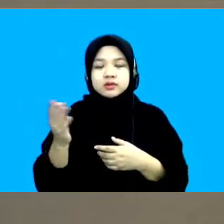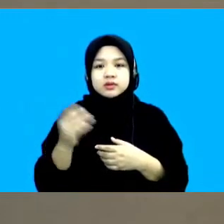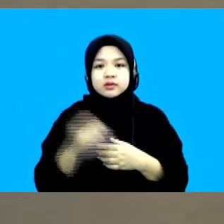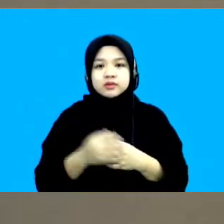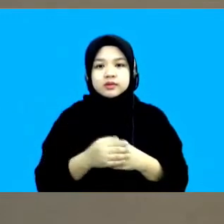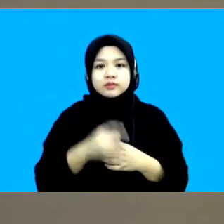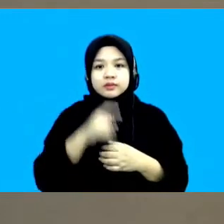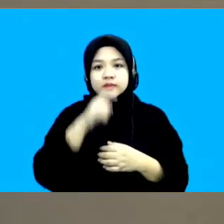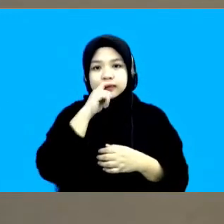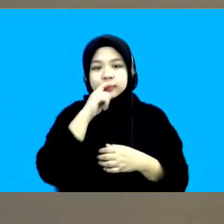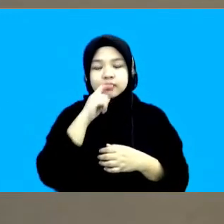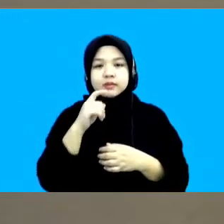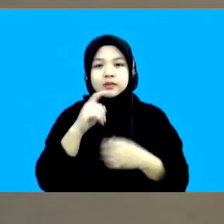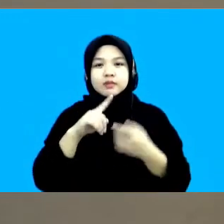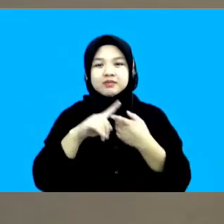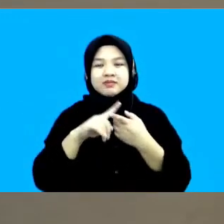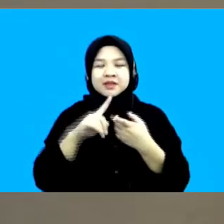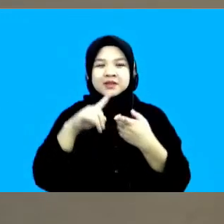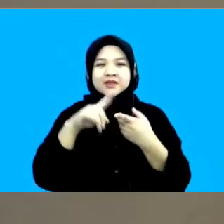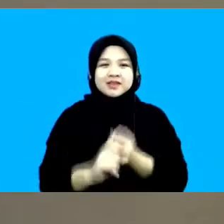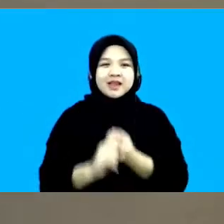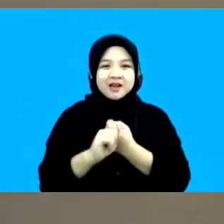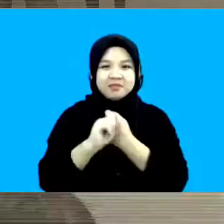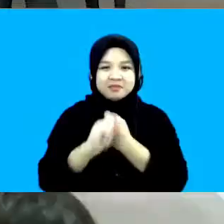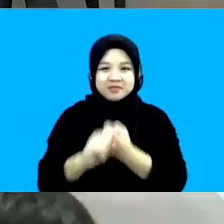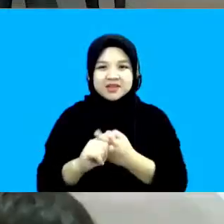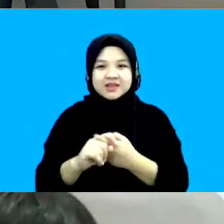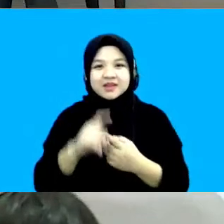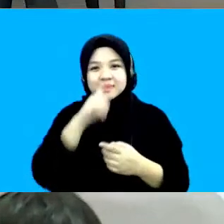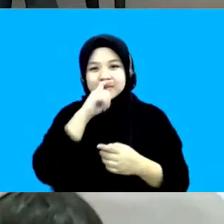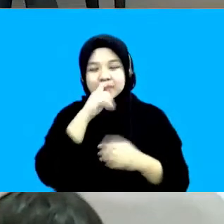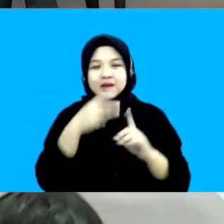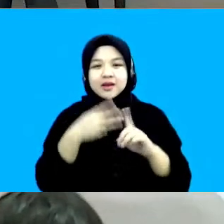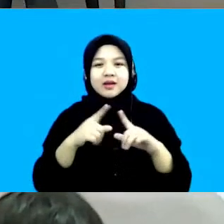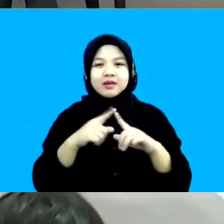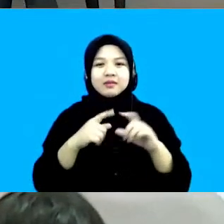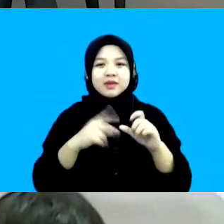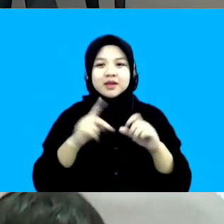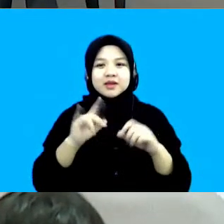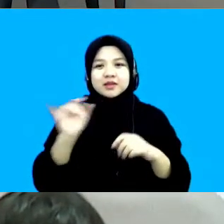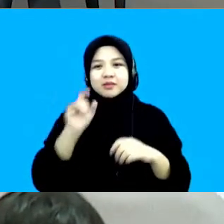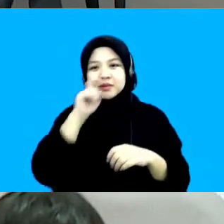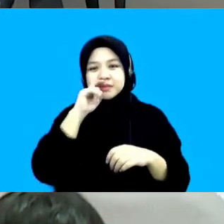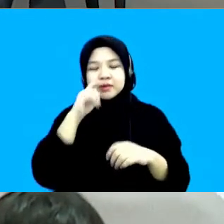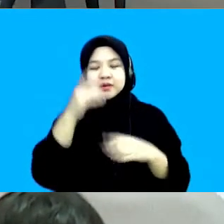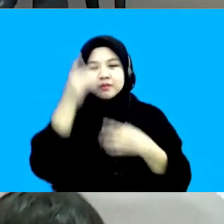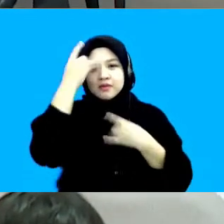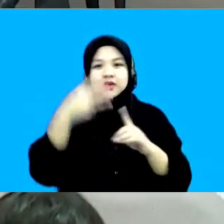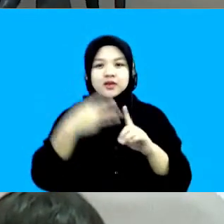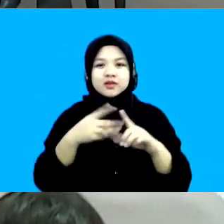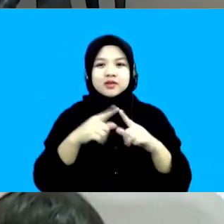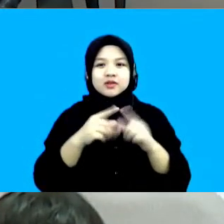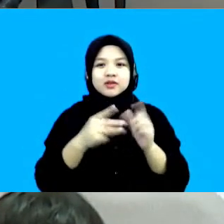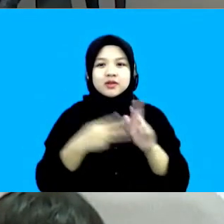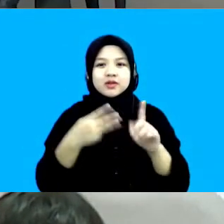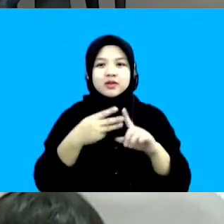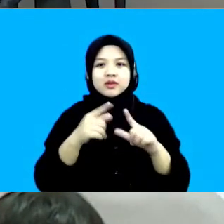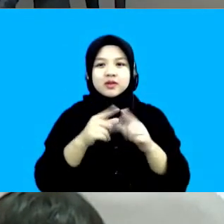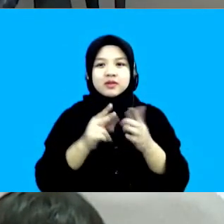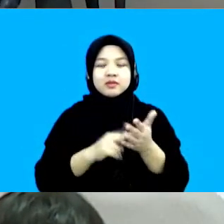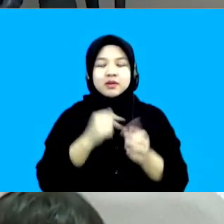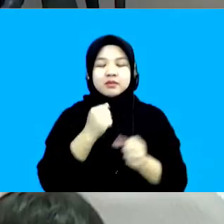that the purchasing power is there, but disproportionately this kind of policy, will beneficial for the middle